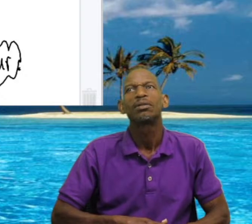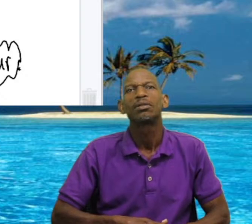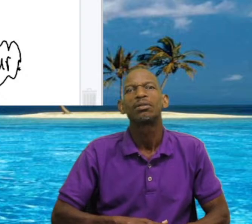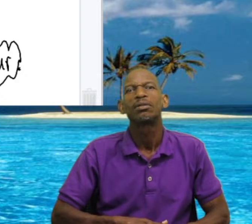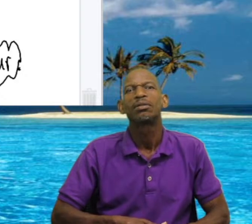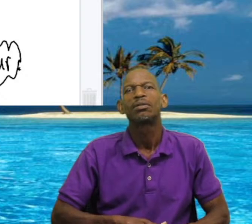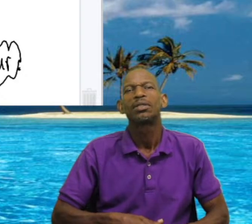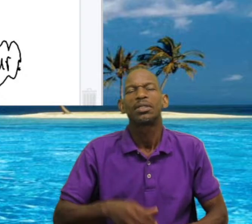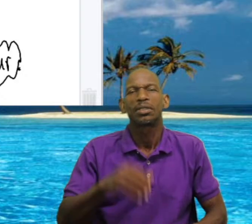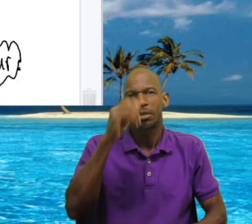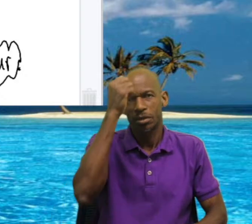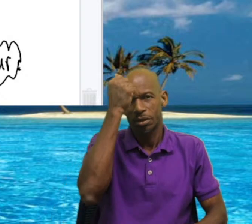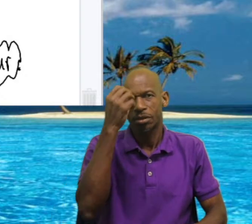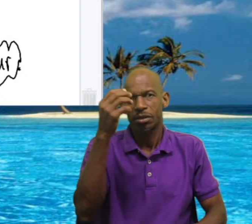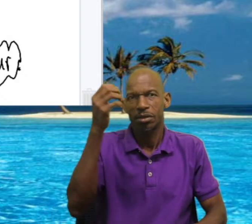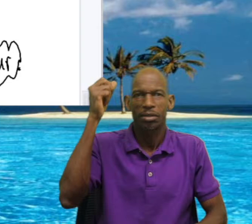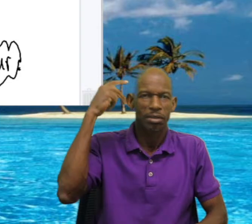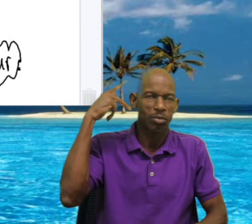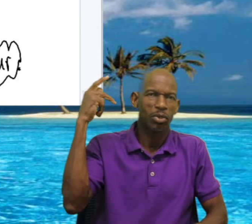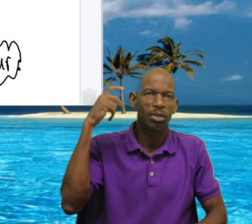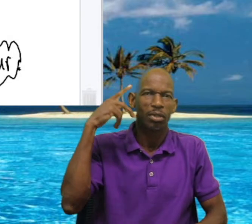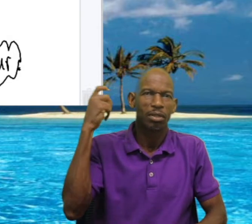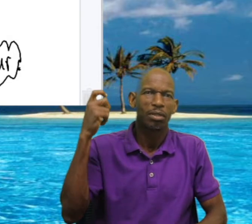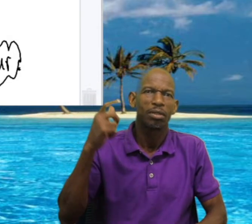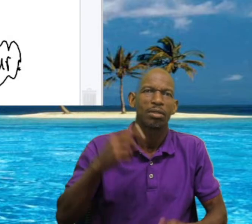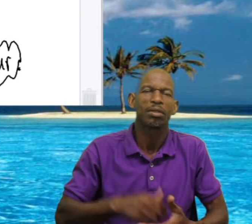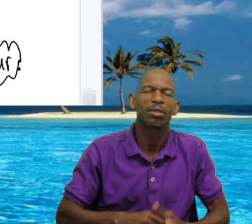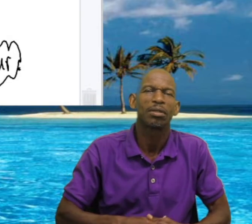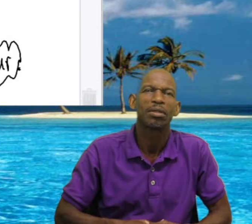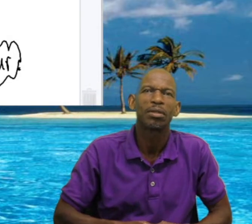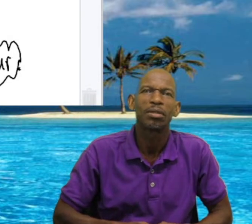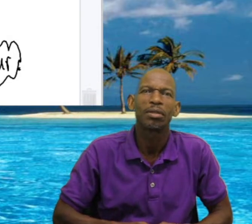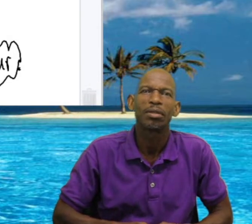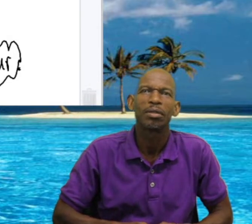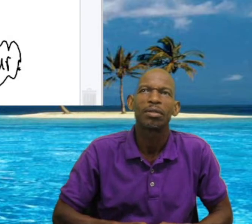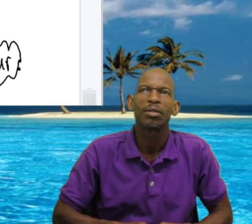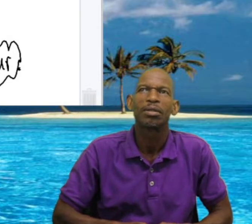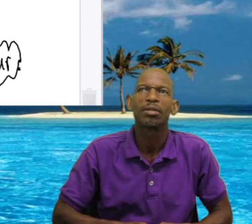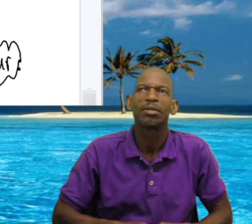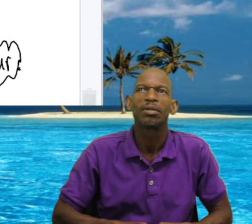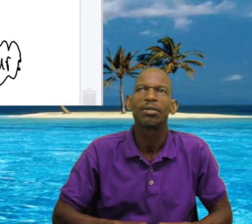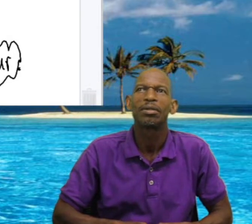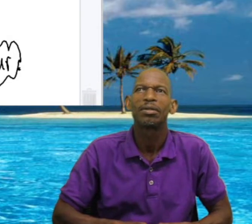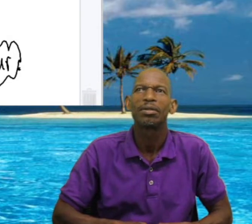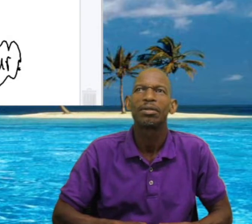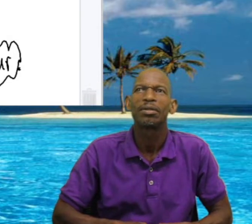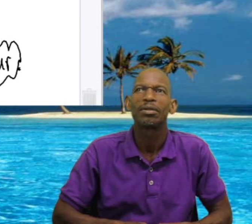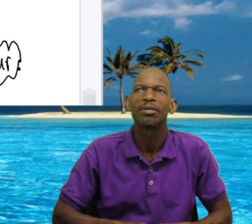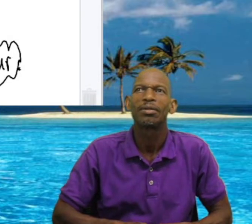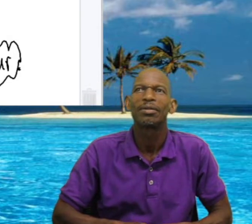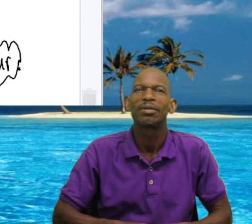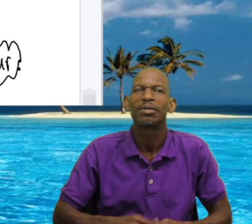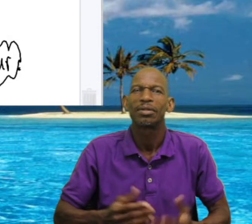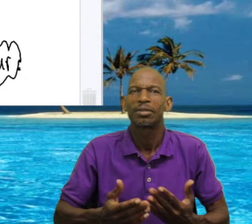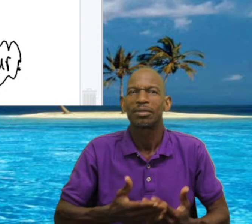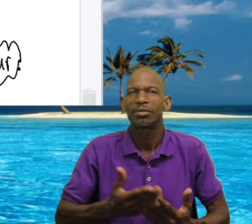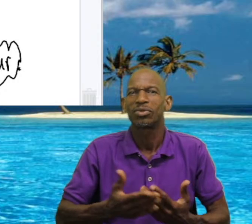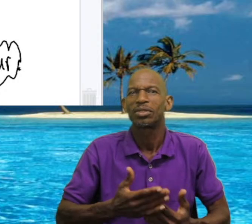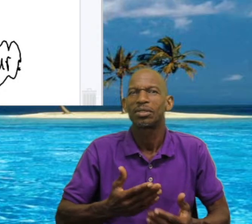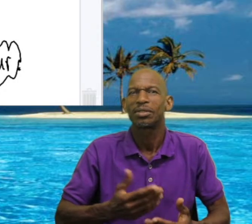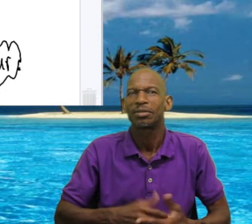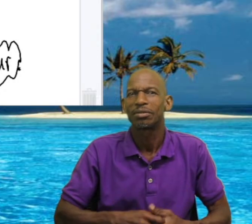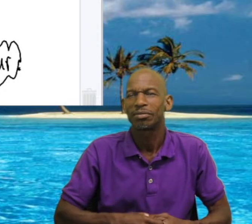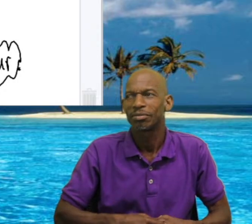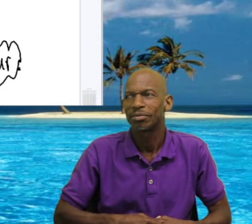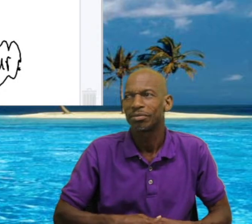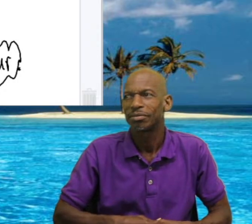is stuck. Sabrika, you try. Give us the answer. Or it's too easy for her to answer, she said.